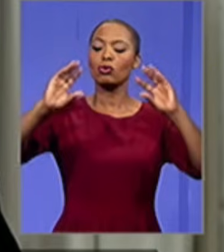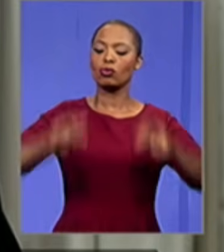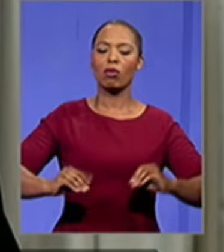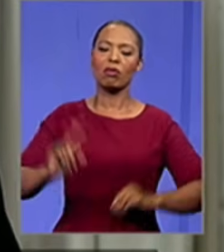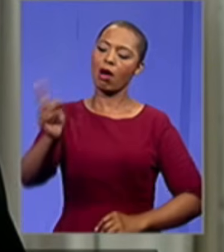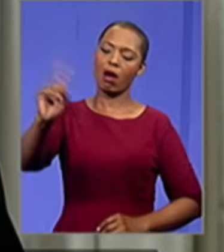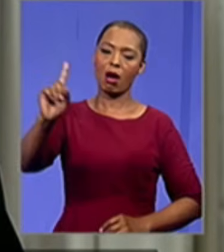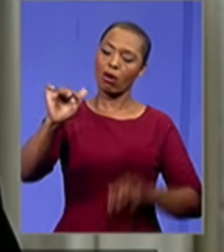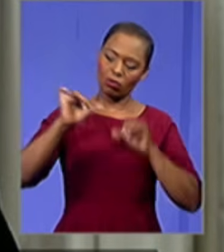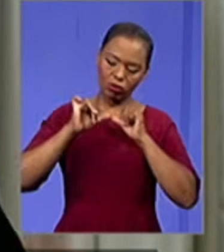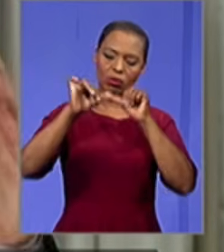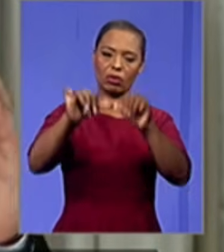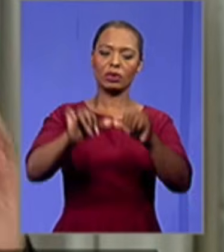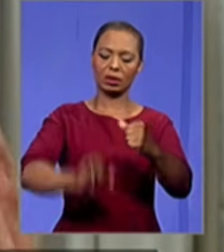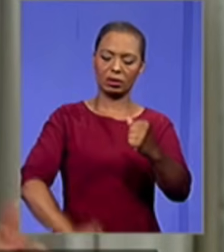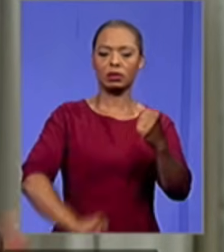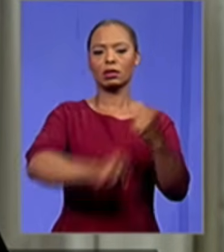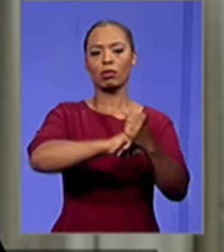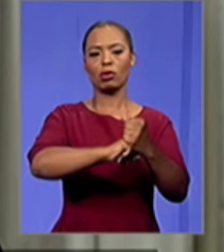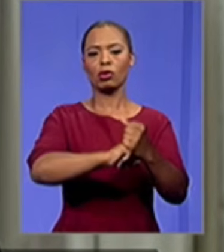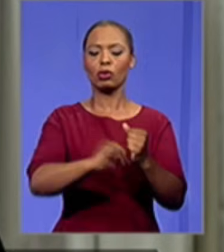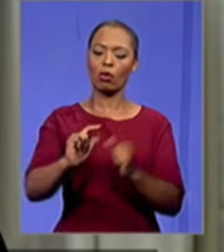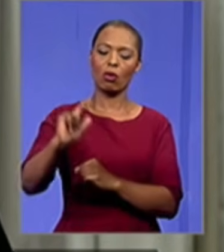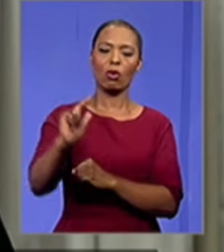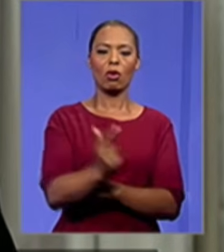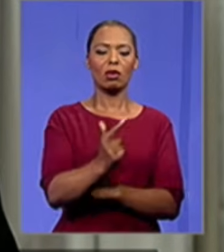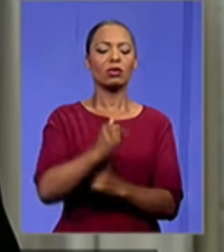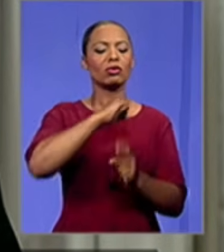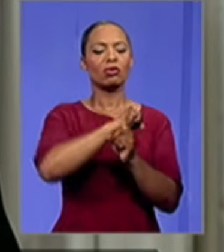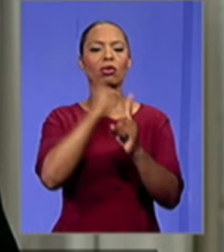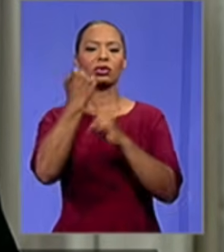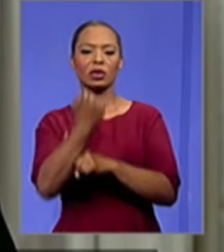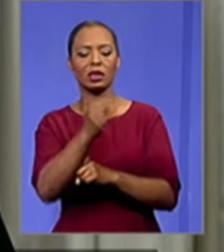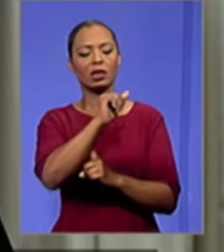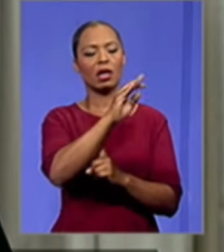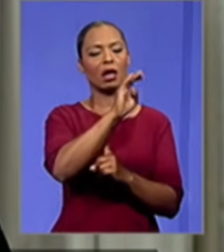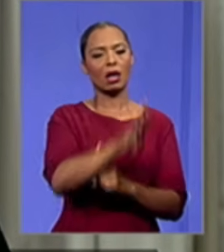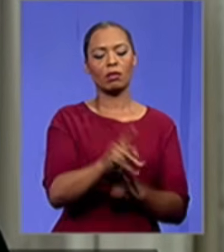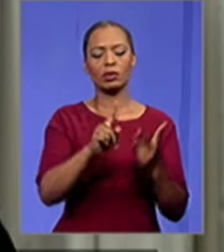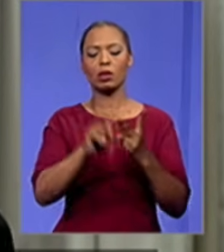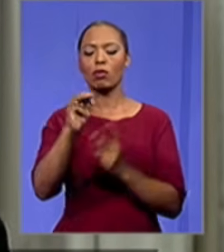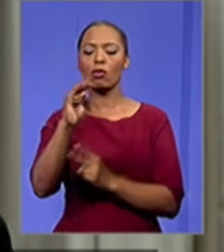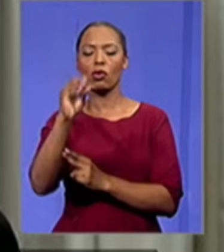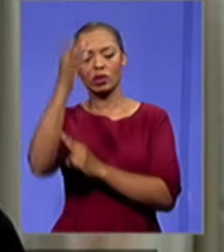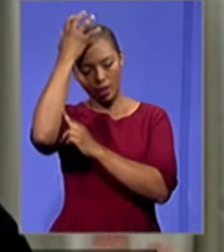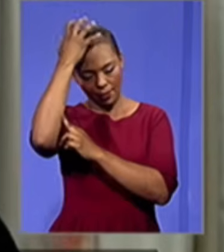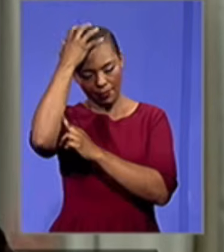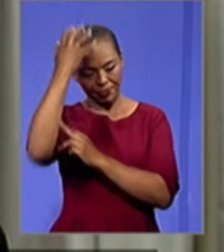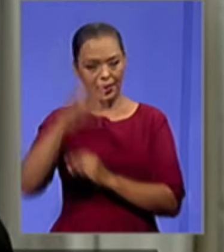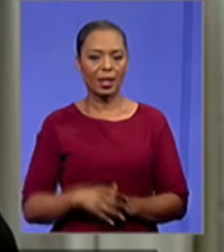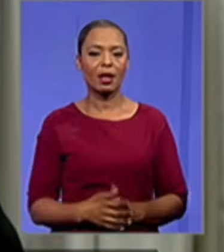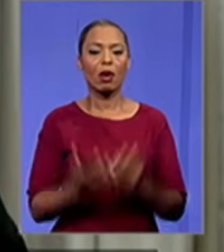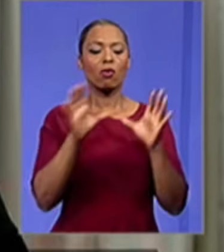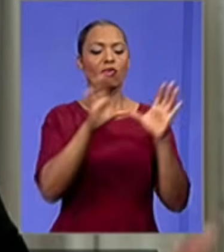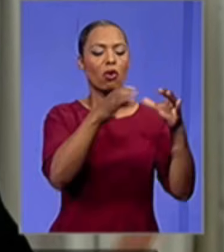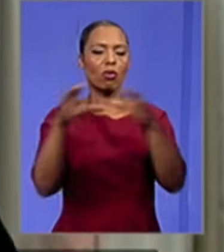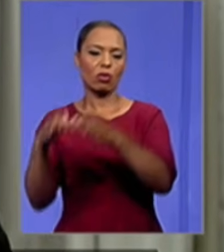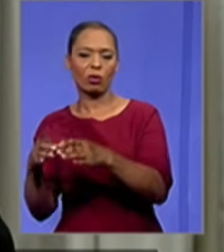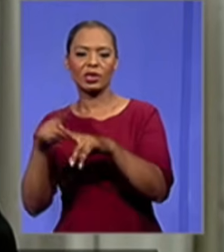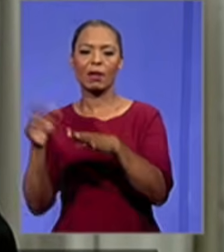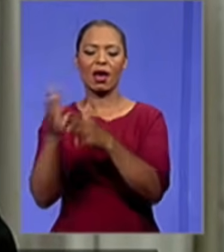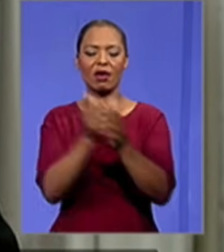Continue. Keep on supported by all components of these societies, Arab and Muslim, by all their groups, trends and affiliations.